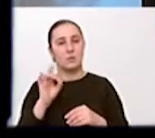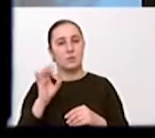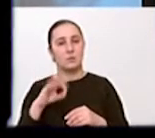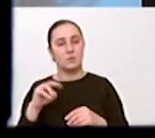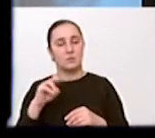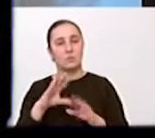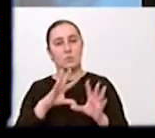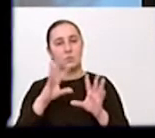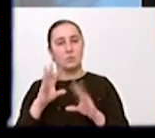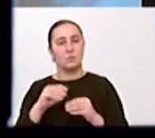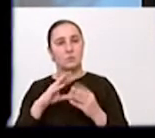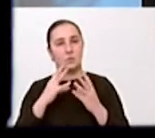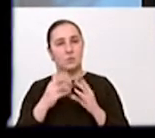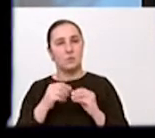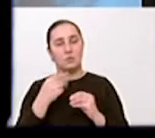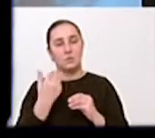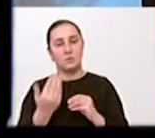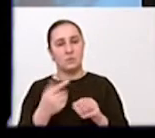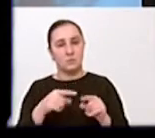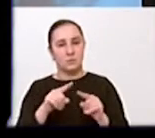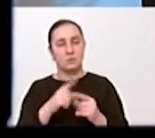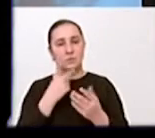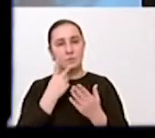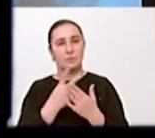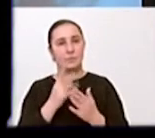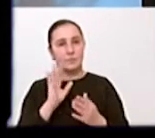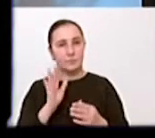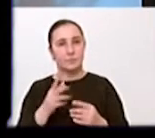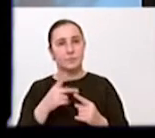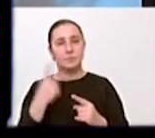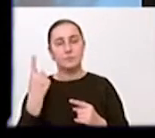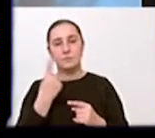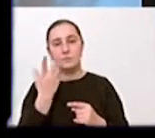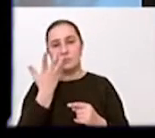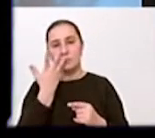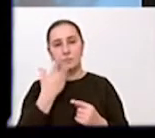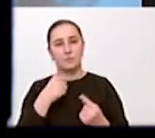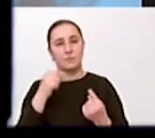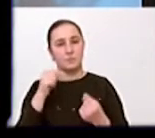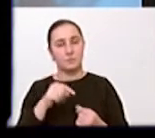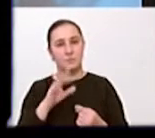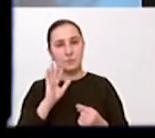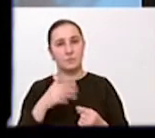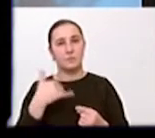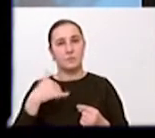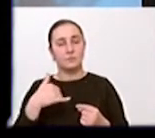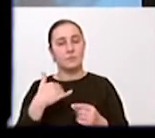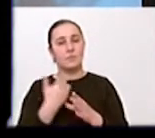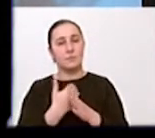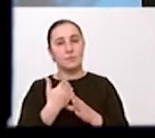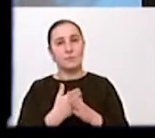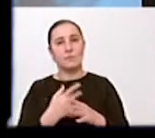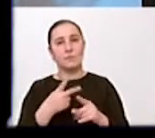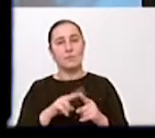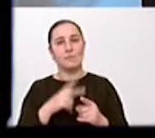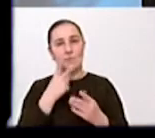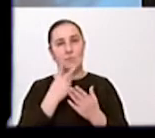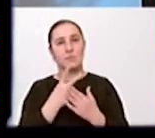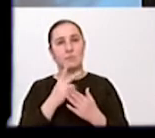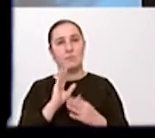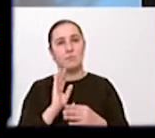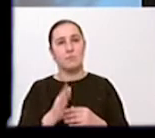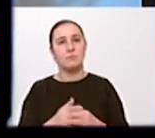Ya'ni o'tish jarayonini sizlar bilan ko'rib chiqamiz. Birinchi ranglarini moslab olamiz. Demak, chelakcha orqali quyib